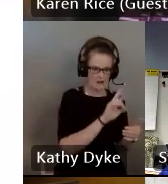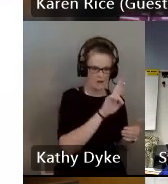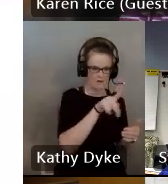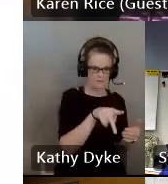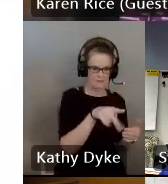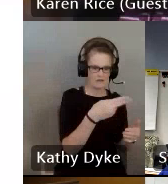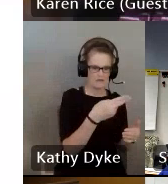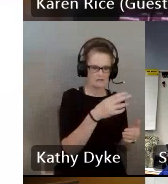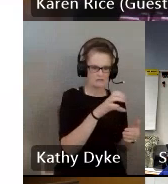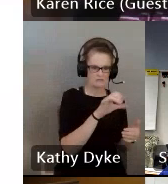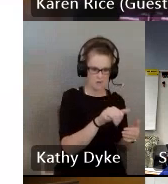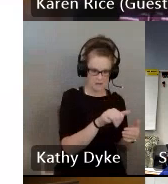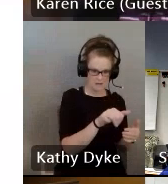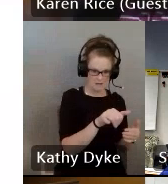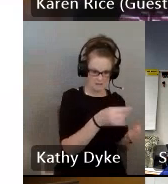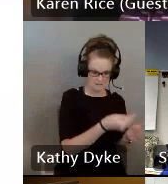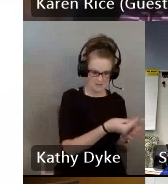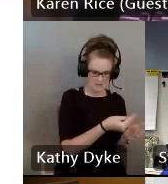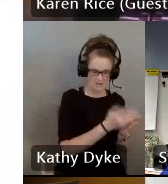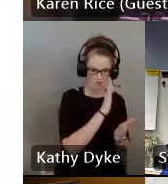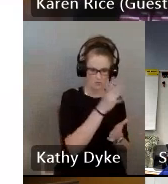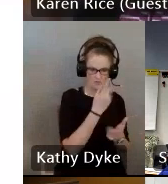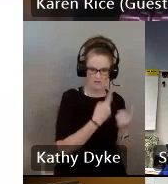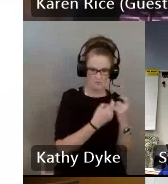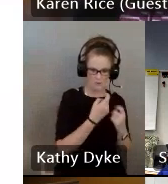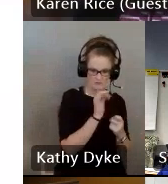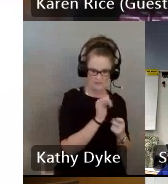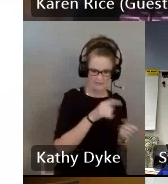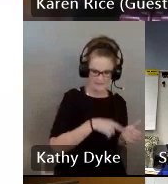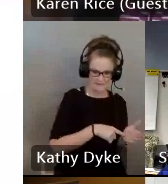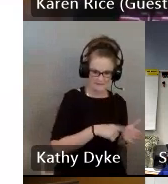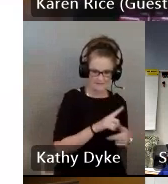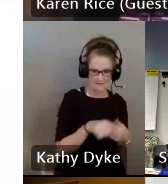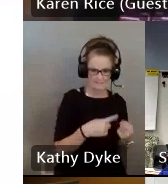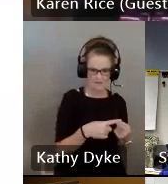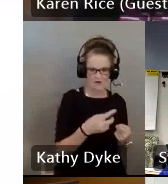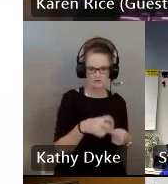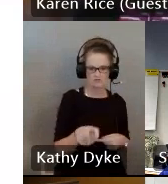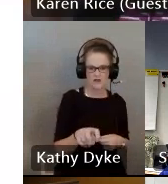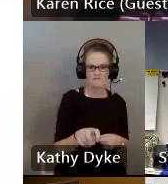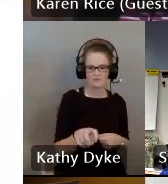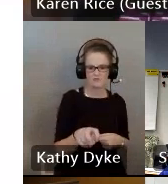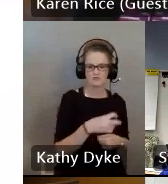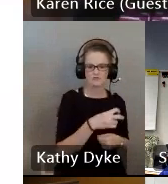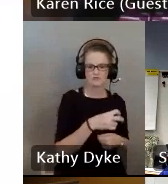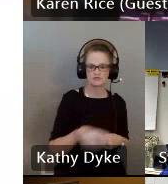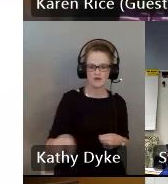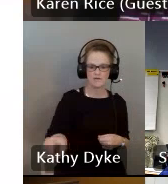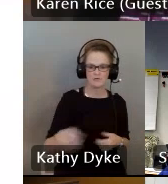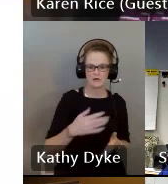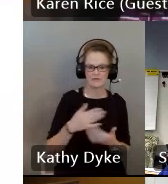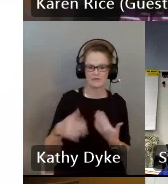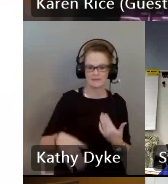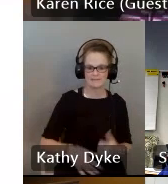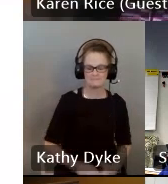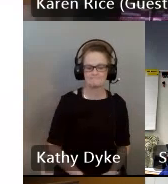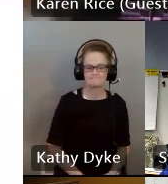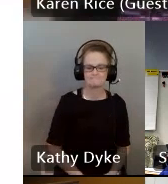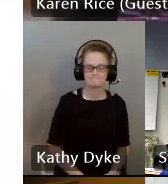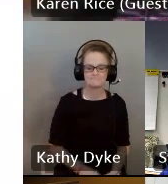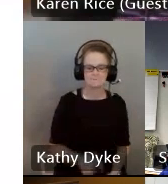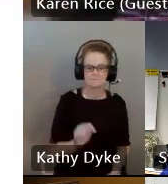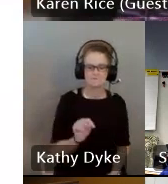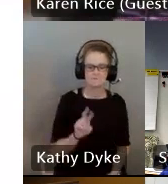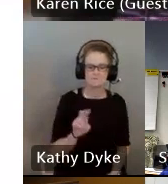money, I think we'll get questions like this about travel towards the ends of it. And